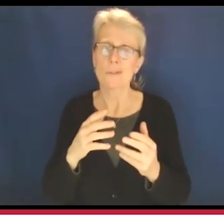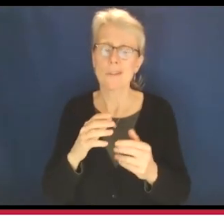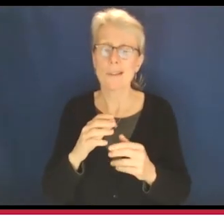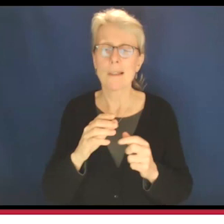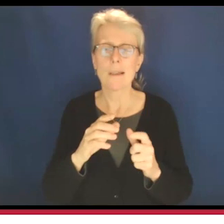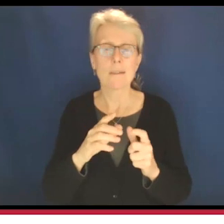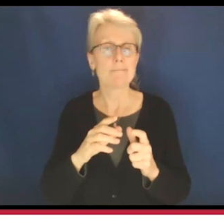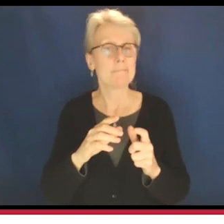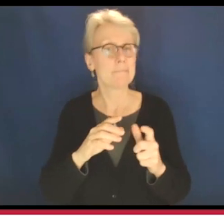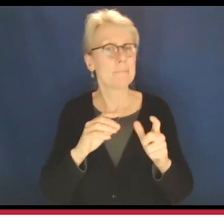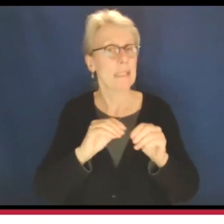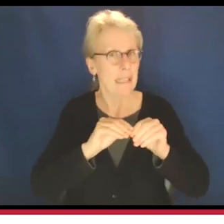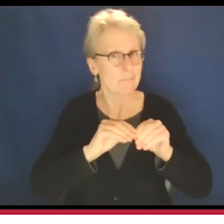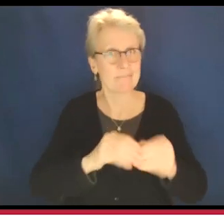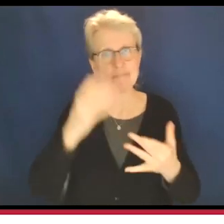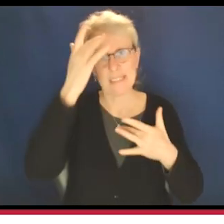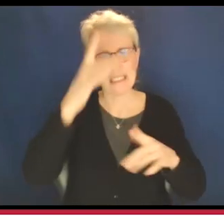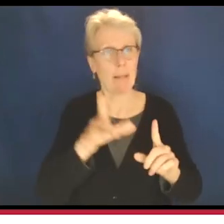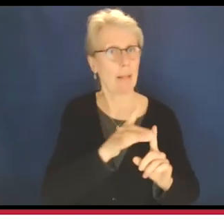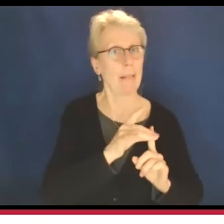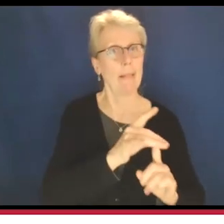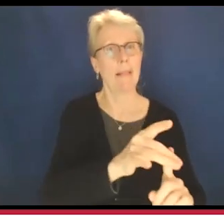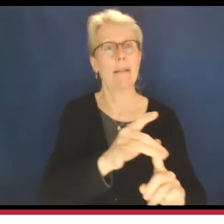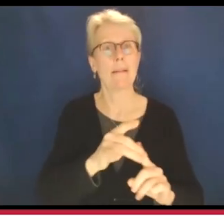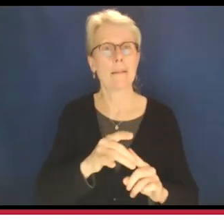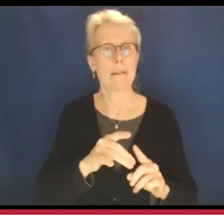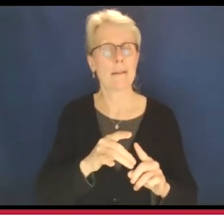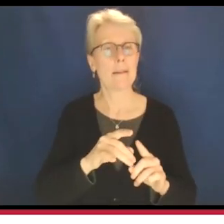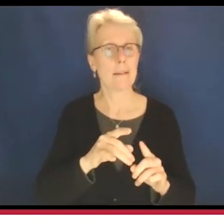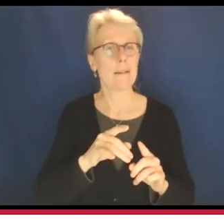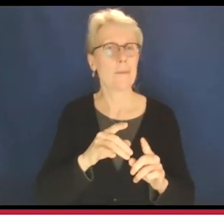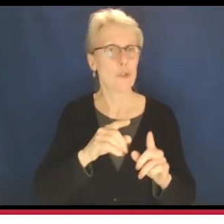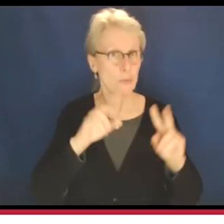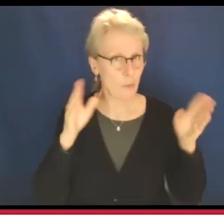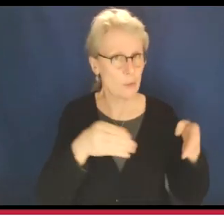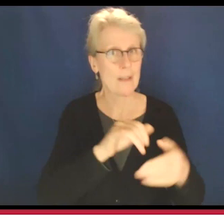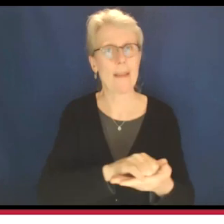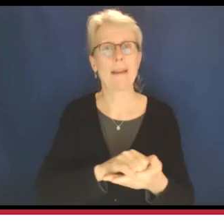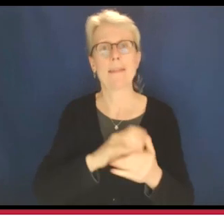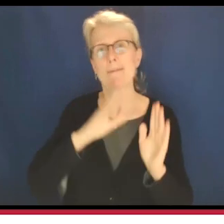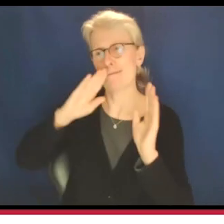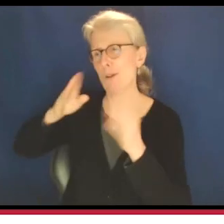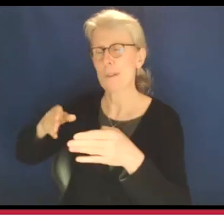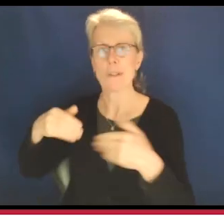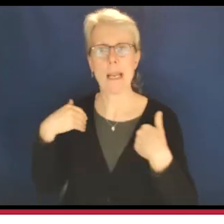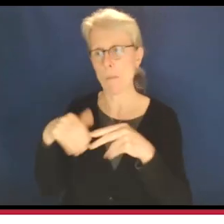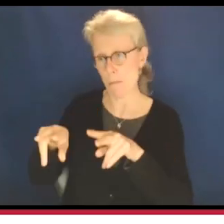pathogens and on the potential to see spillovers through human cases rather than animal surveillance.